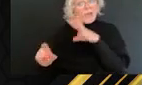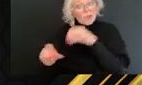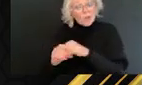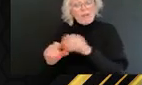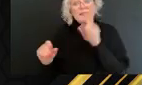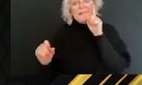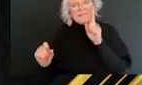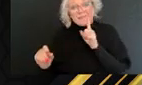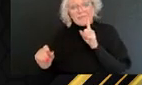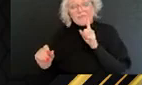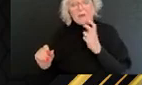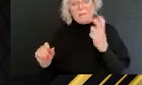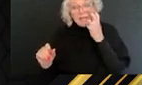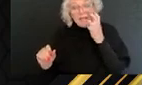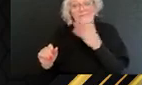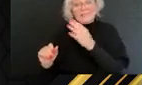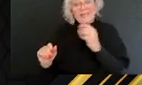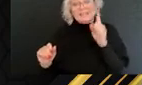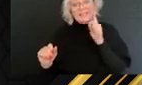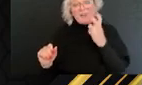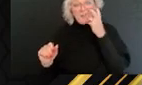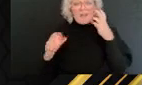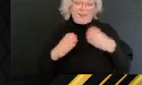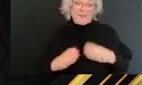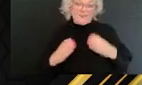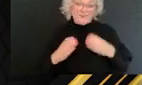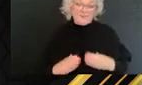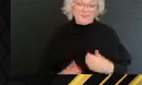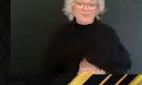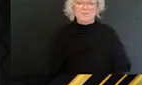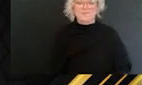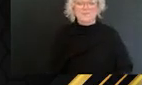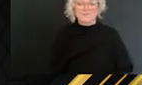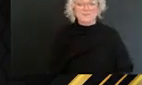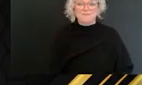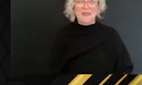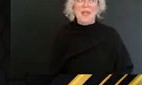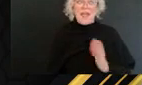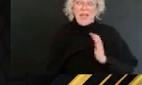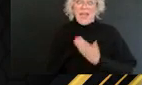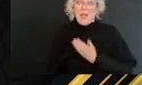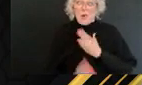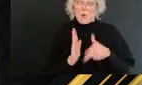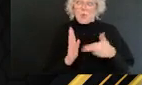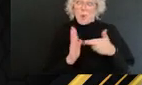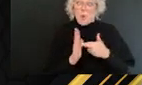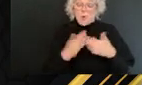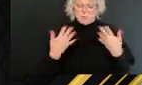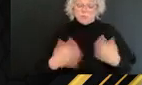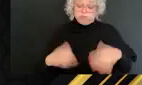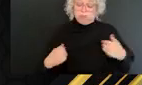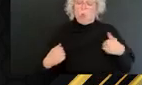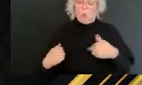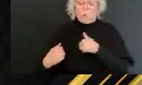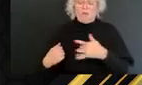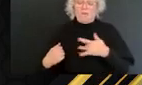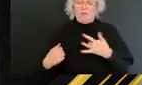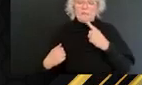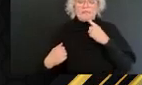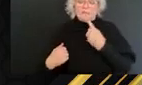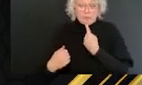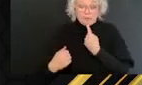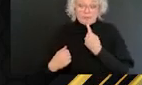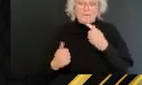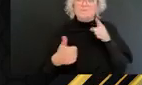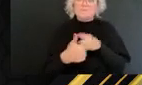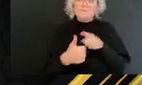customers who are deaf, blind, and deafblind. We take our role very seriously. Let's look